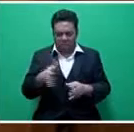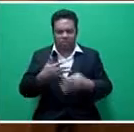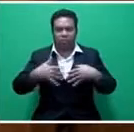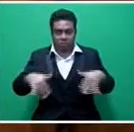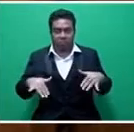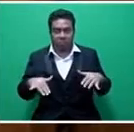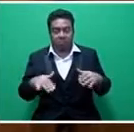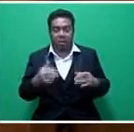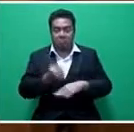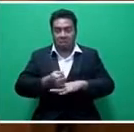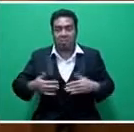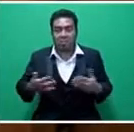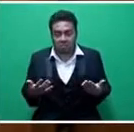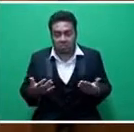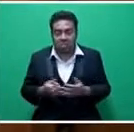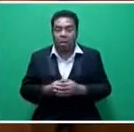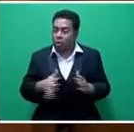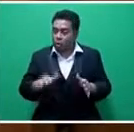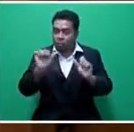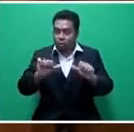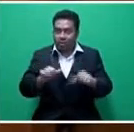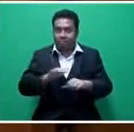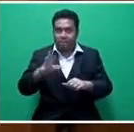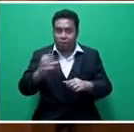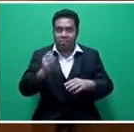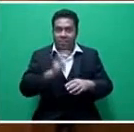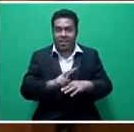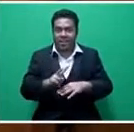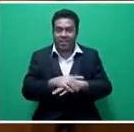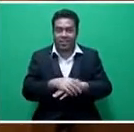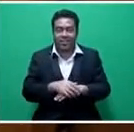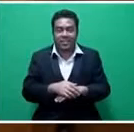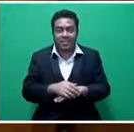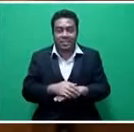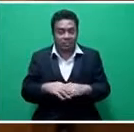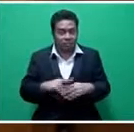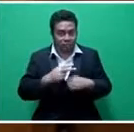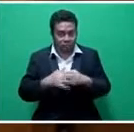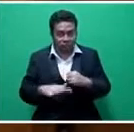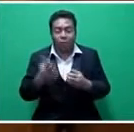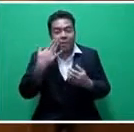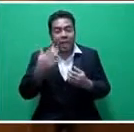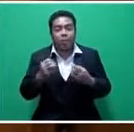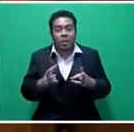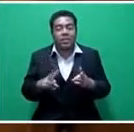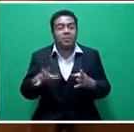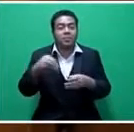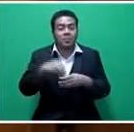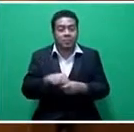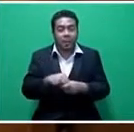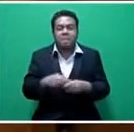House. We knew we needed to protect them from the virus, but we also knew we had to find ways to ensure a